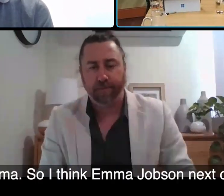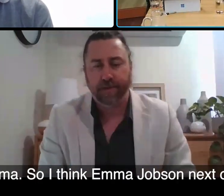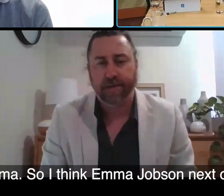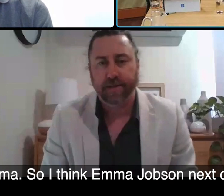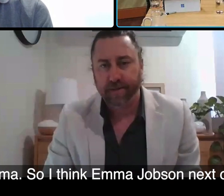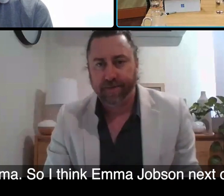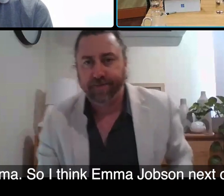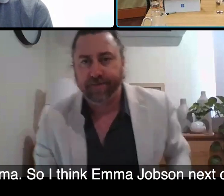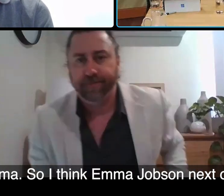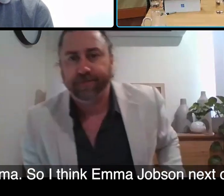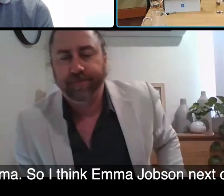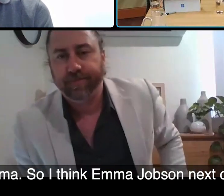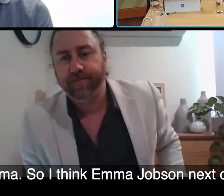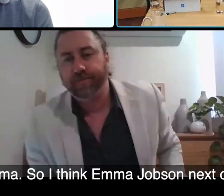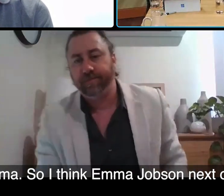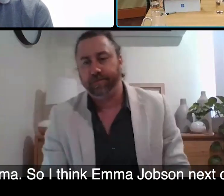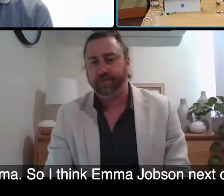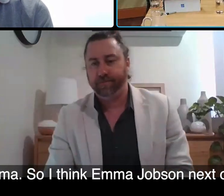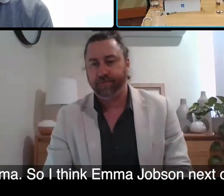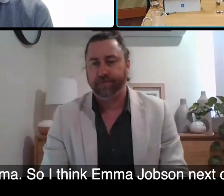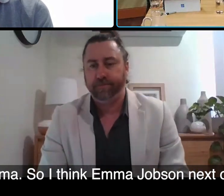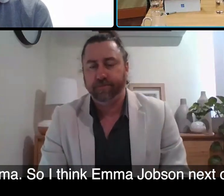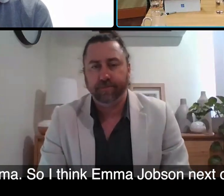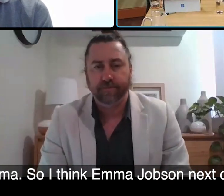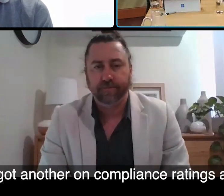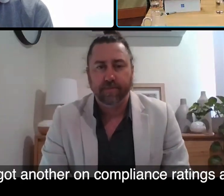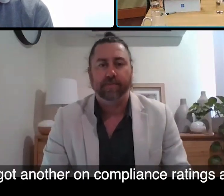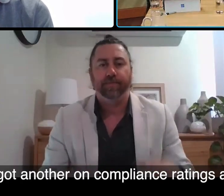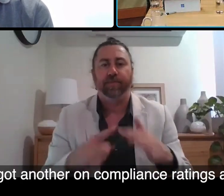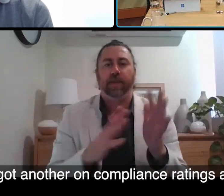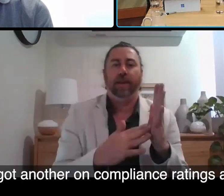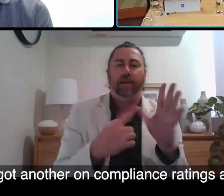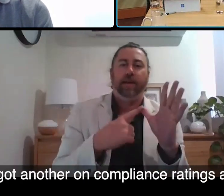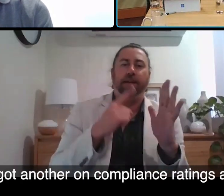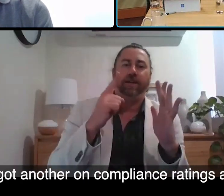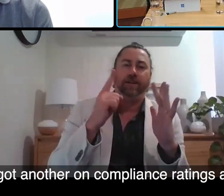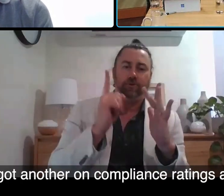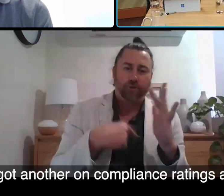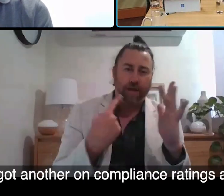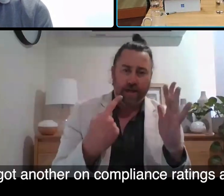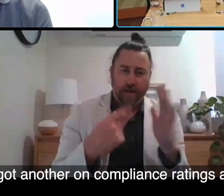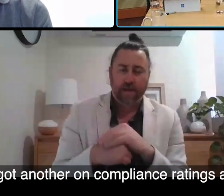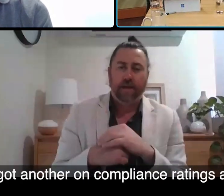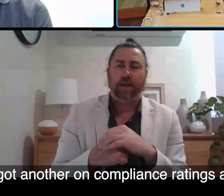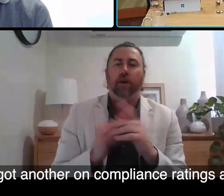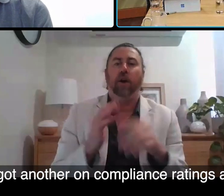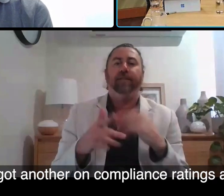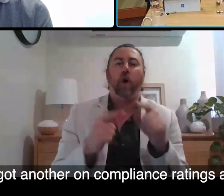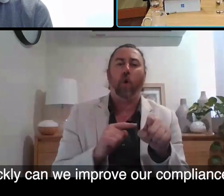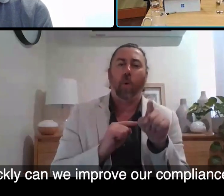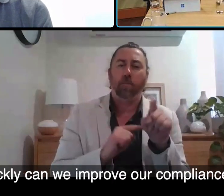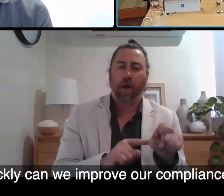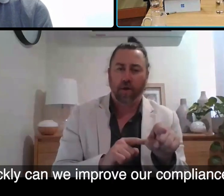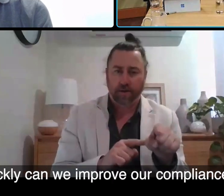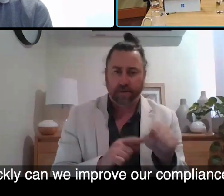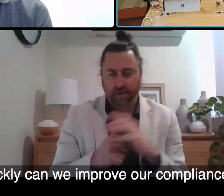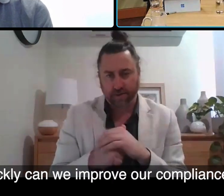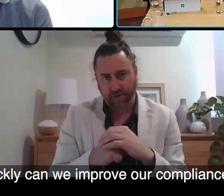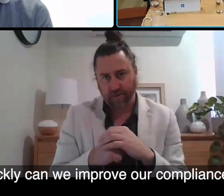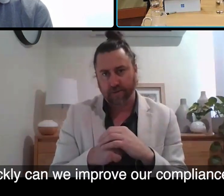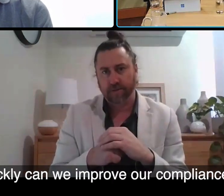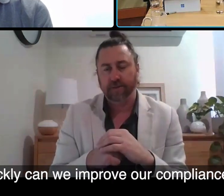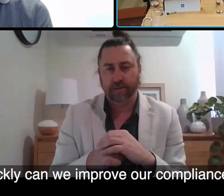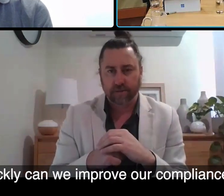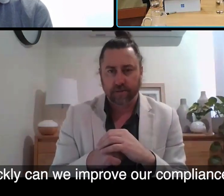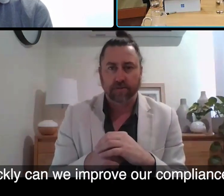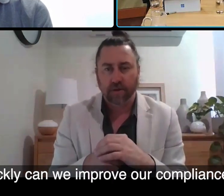Thanks, Emma. So I think, Emma Jobson, next one for you. We've got another on compliance ratings, and it's how quickly